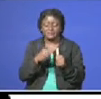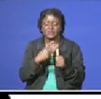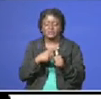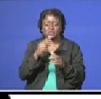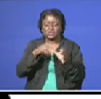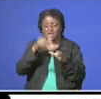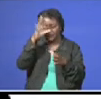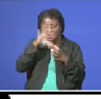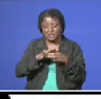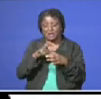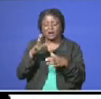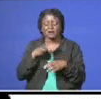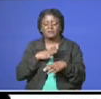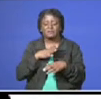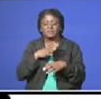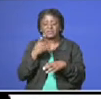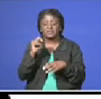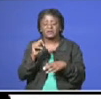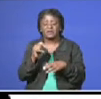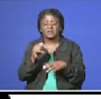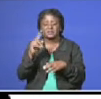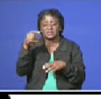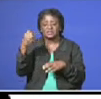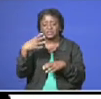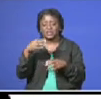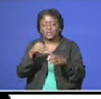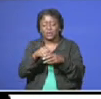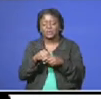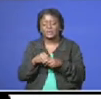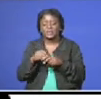become the legacy company of the Sunshine Boys.